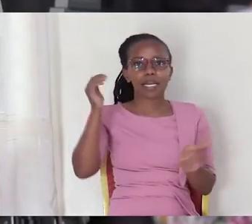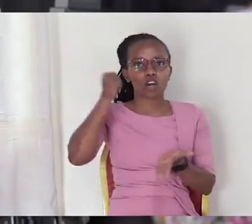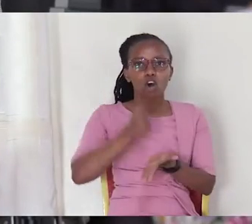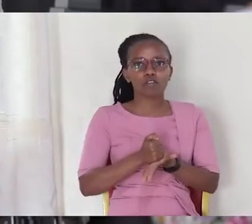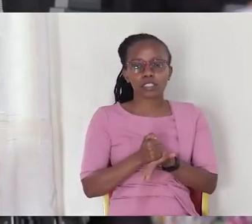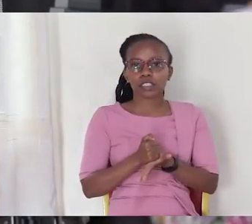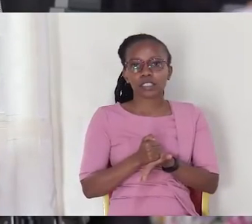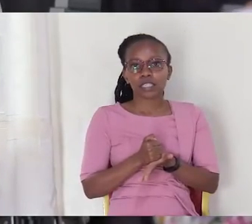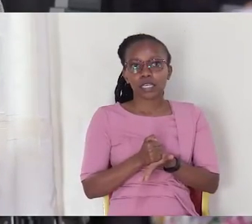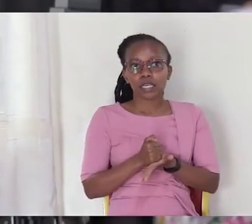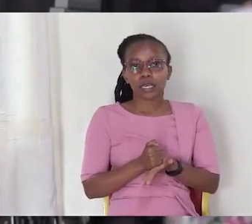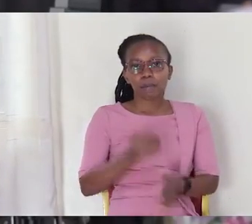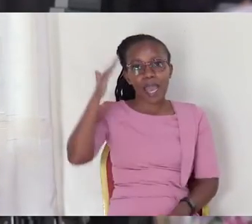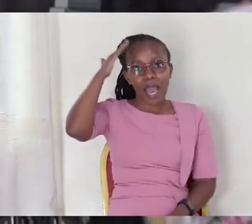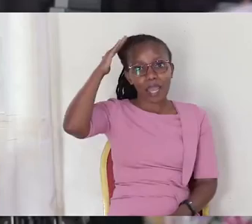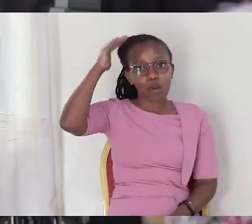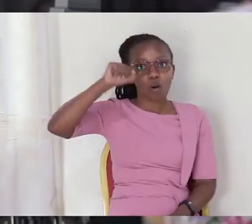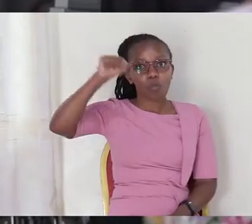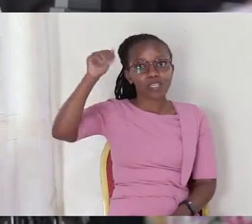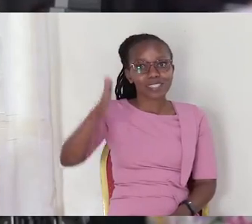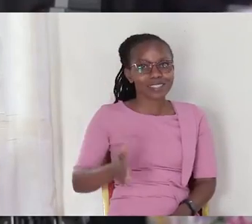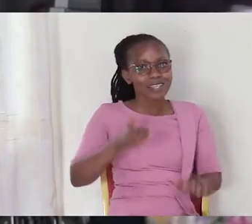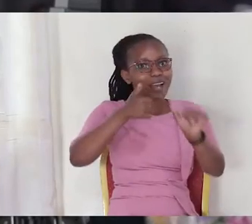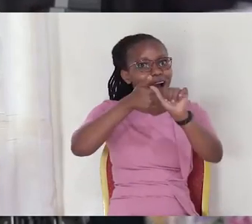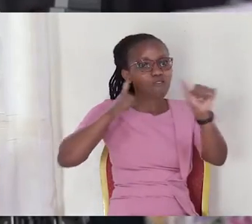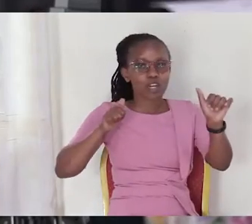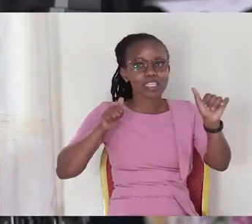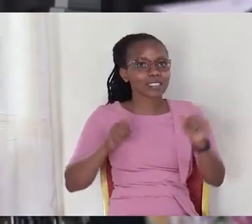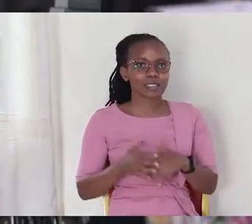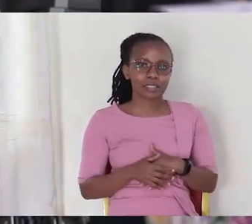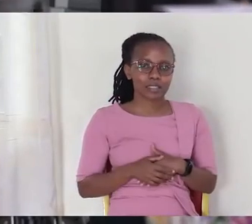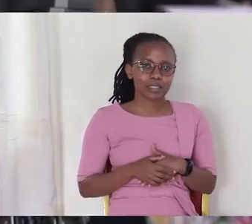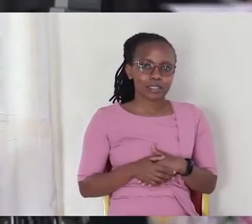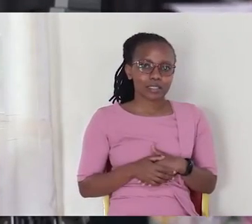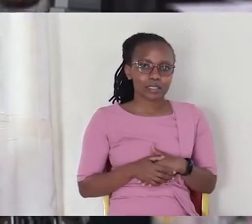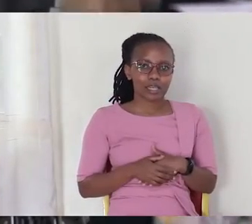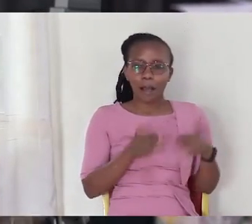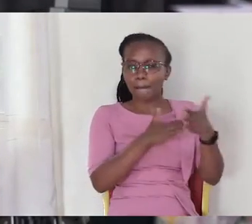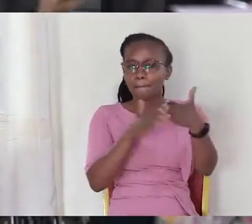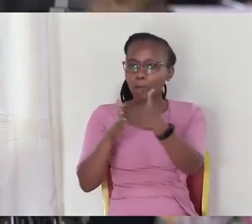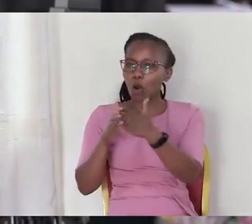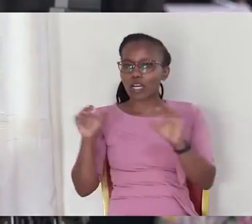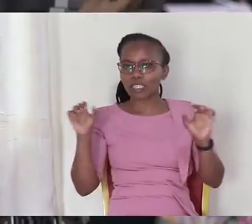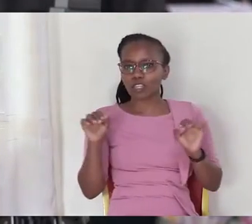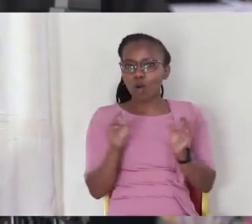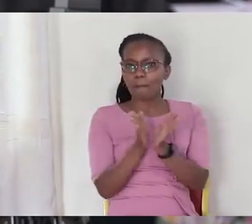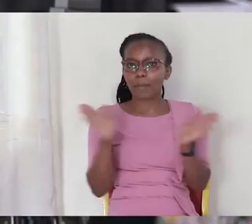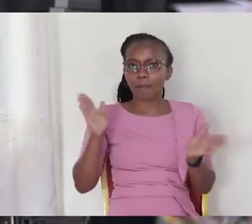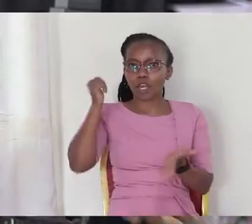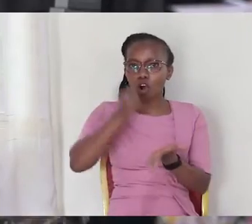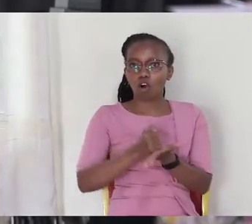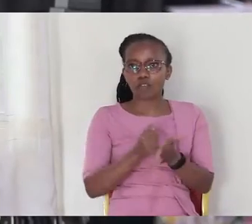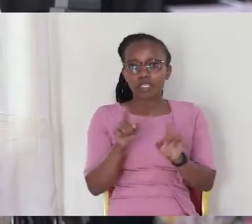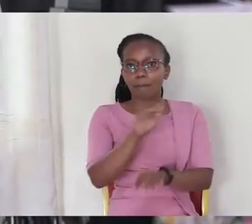one of the biggest prices politicians avoid is being limited from accessing public office and